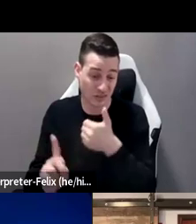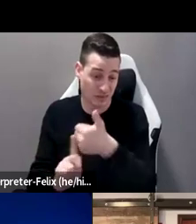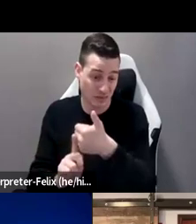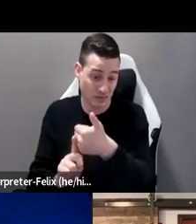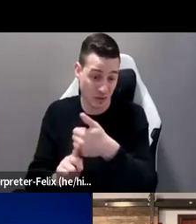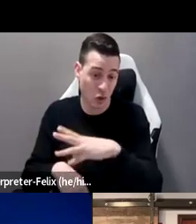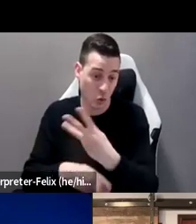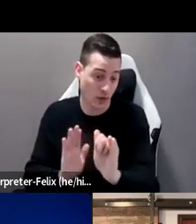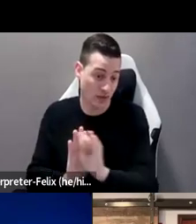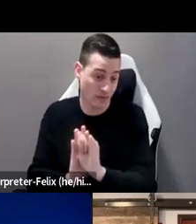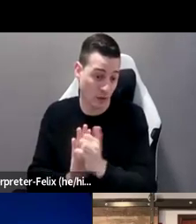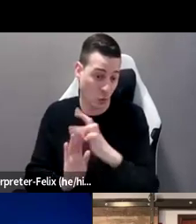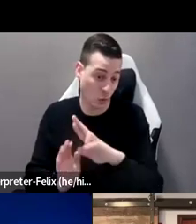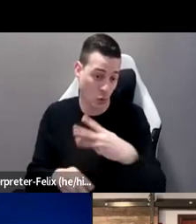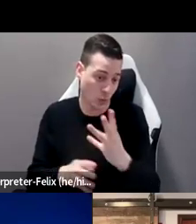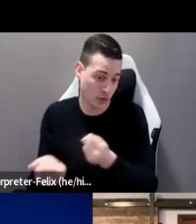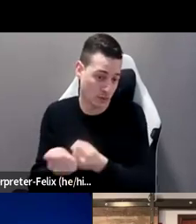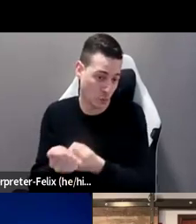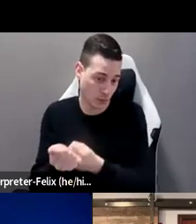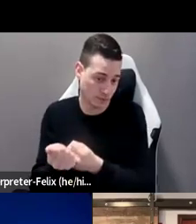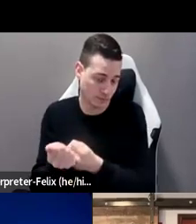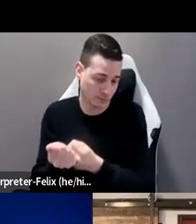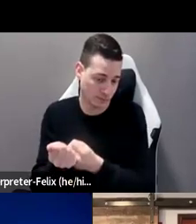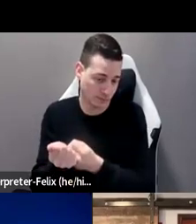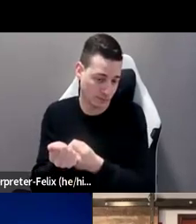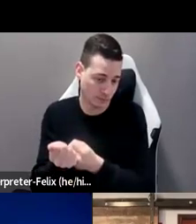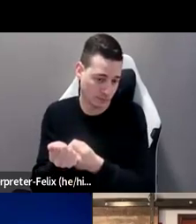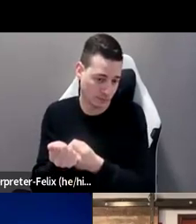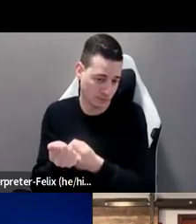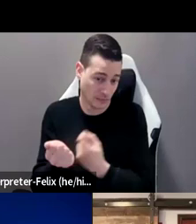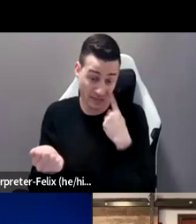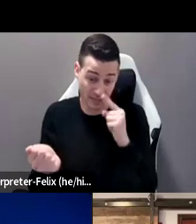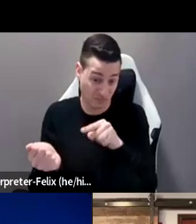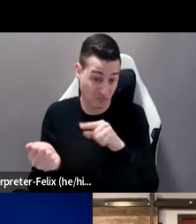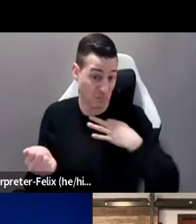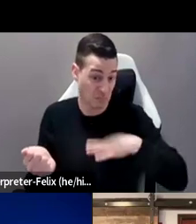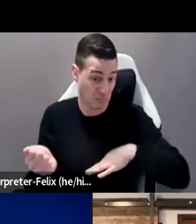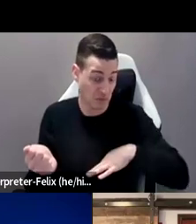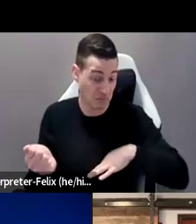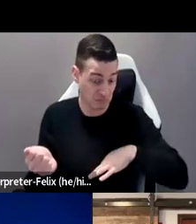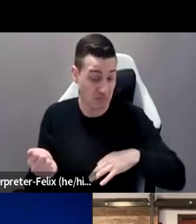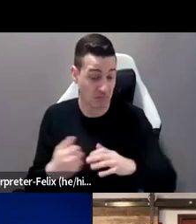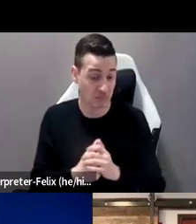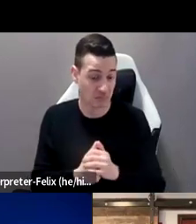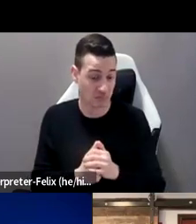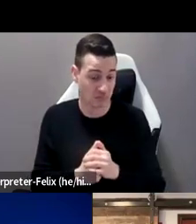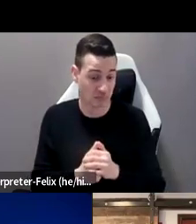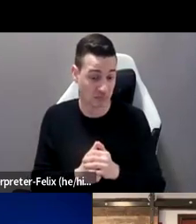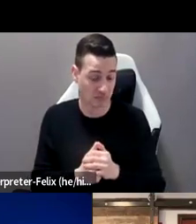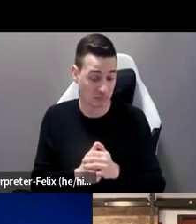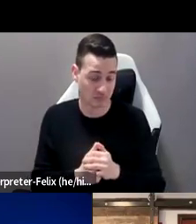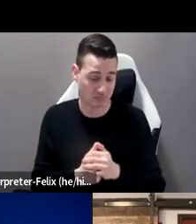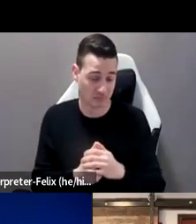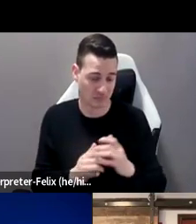identified or queer affirming themselves? So I think there's a lot of benefit to that, is having someone who can help direct, who